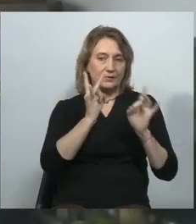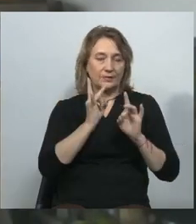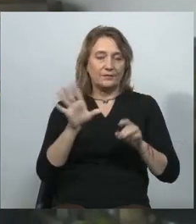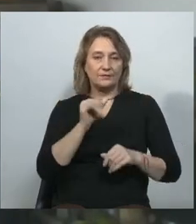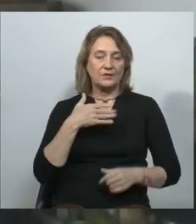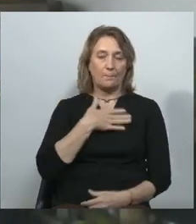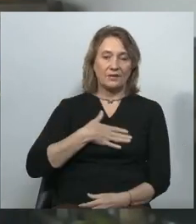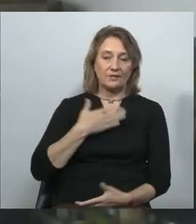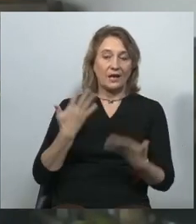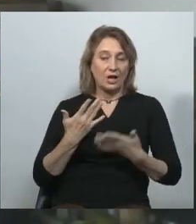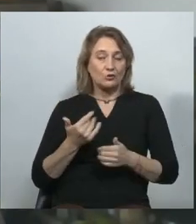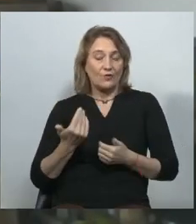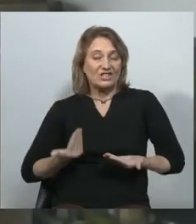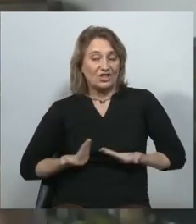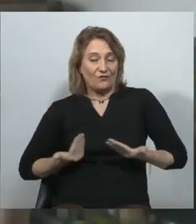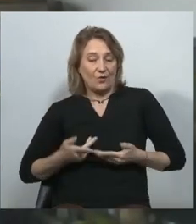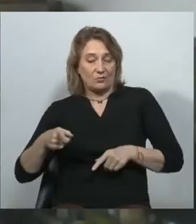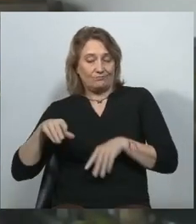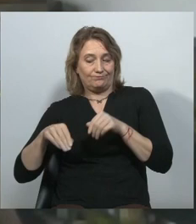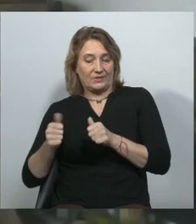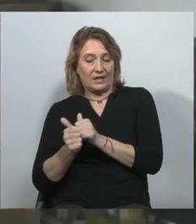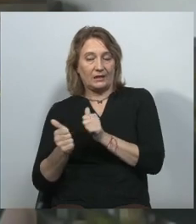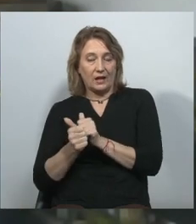for, I sat back and I realized,